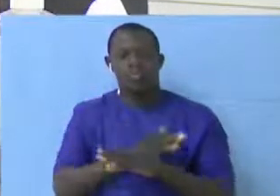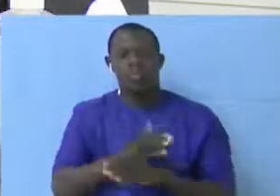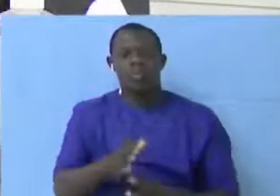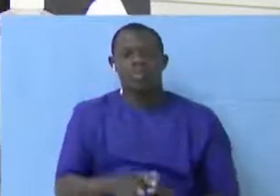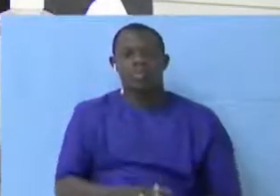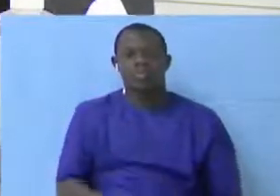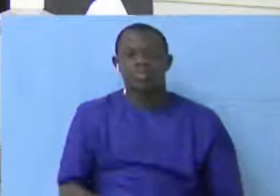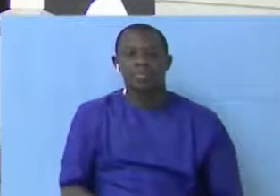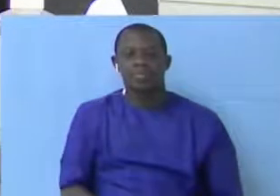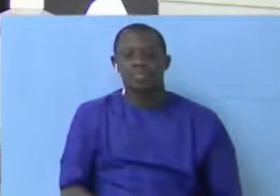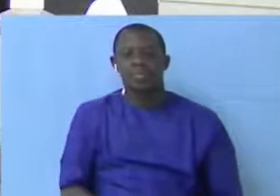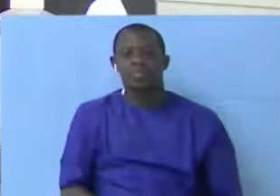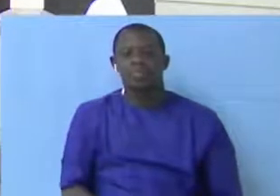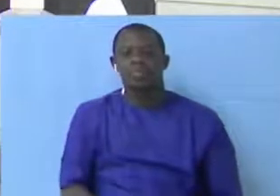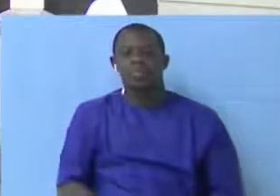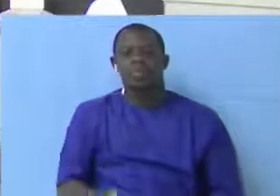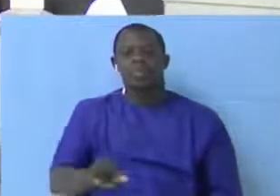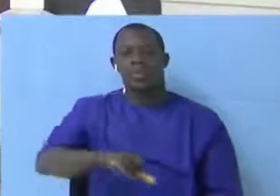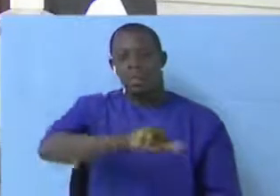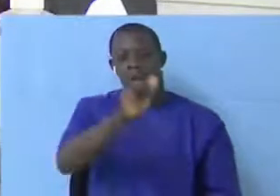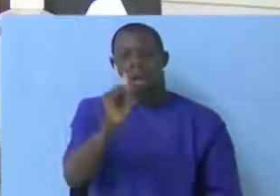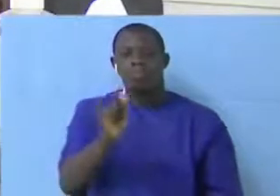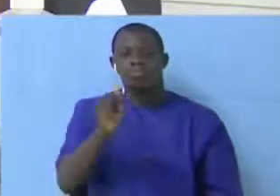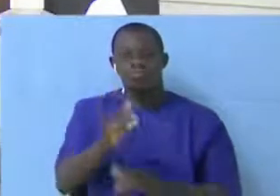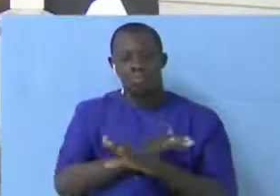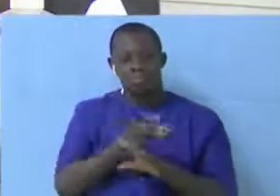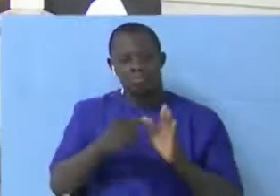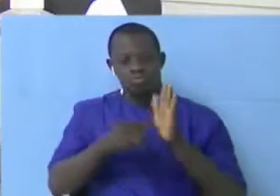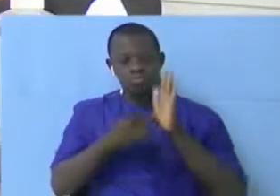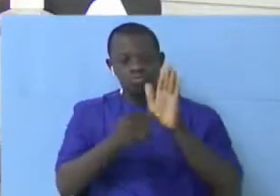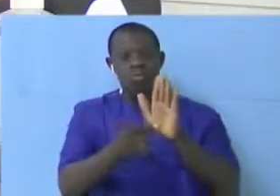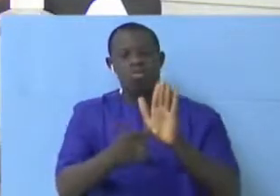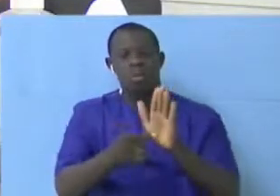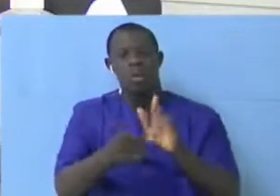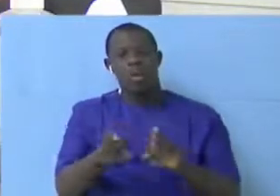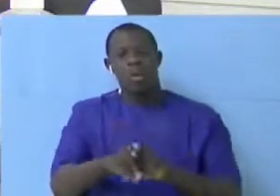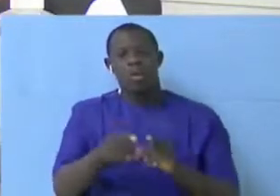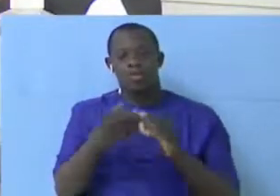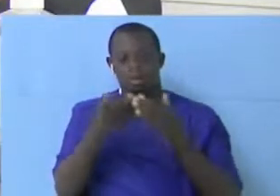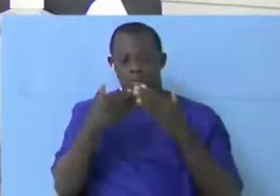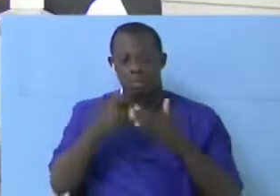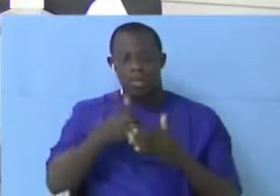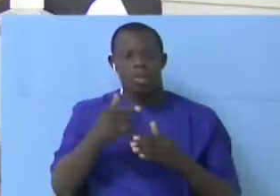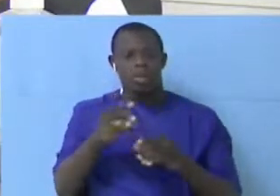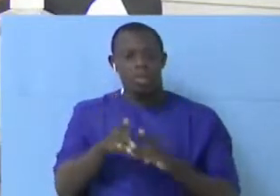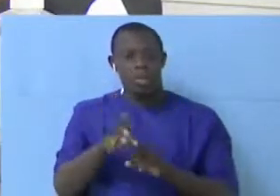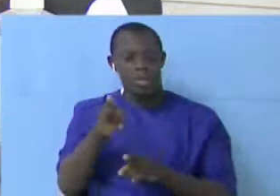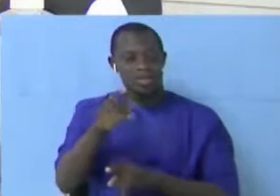and they saw me, this man, even if he's going to the toilet, he will call the daughter.